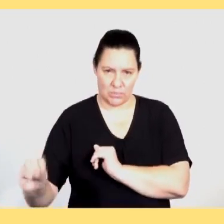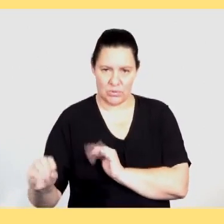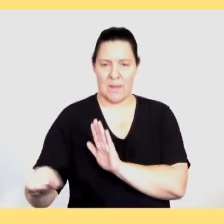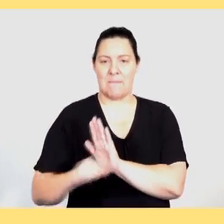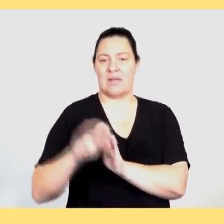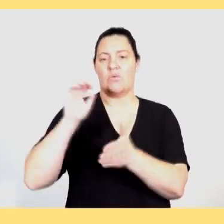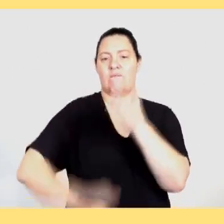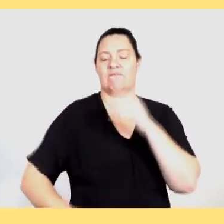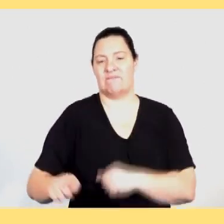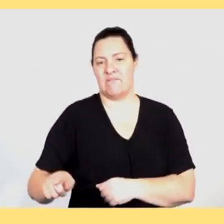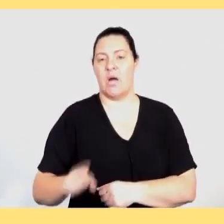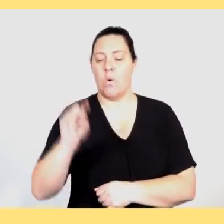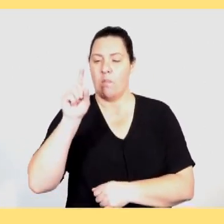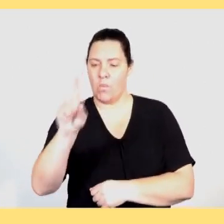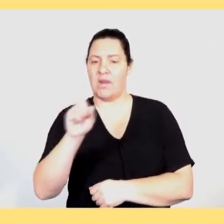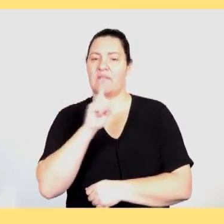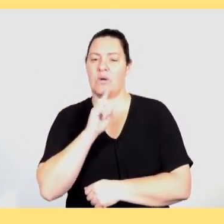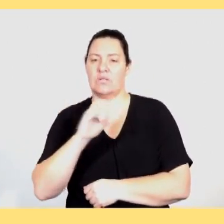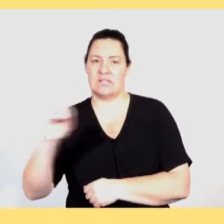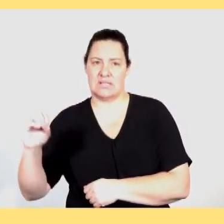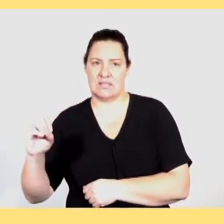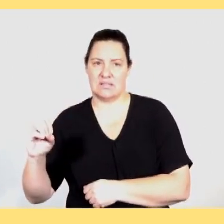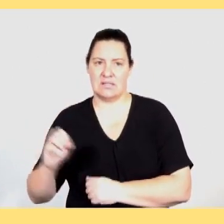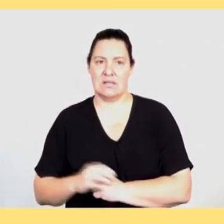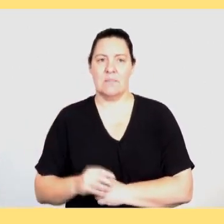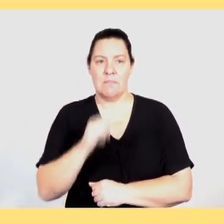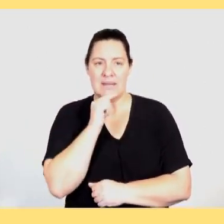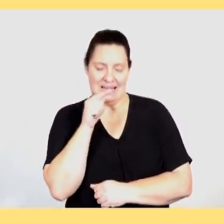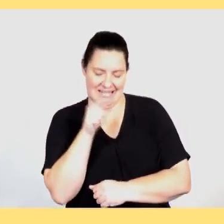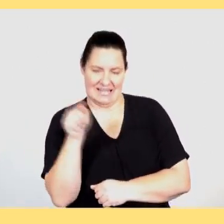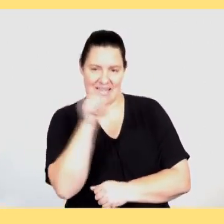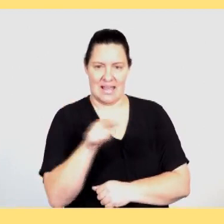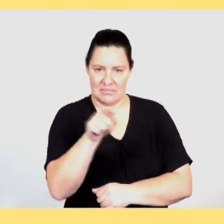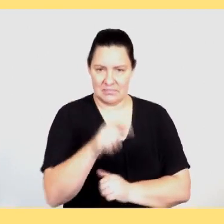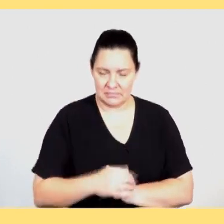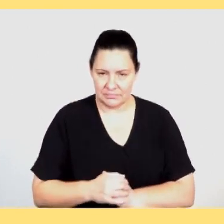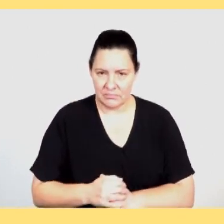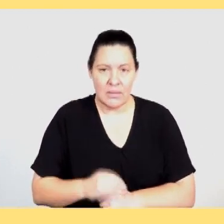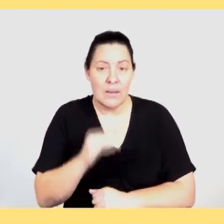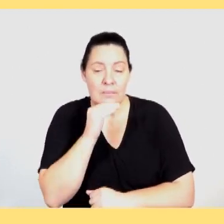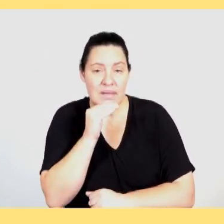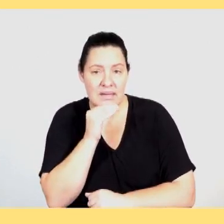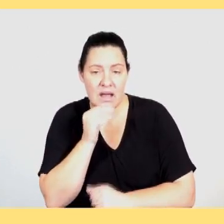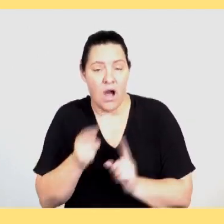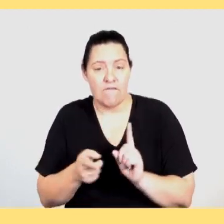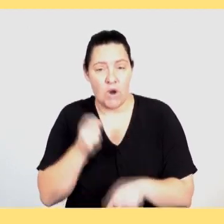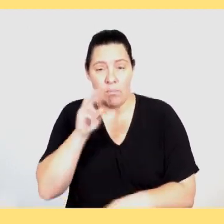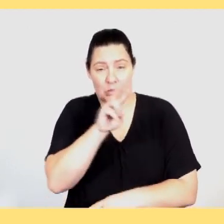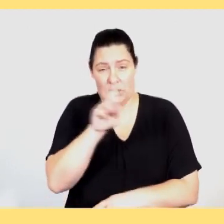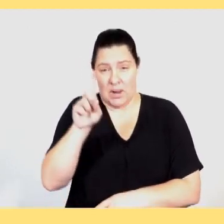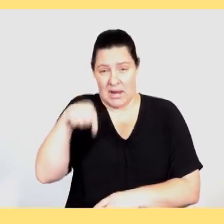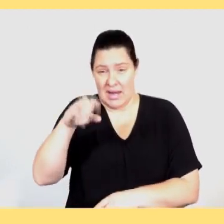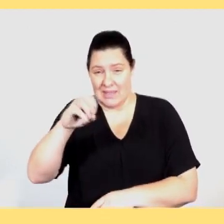which is a minus. I'm going to put my 1,000, which is that one over there. That means from